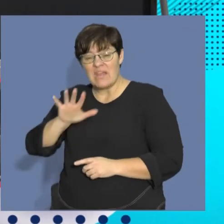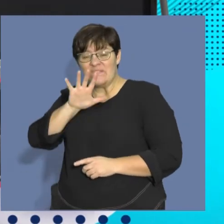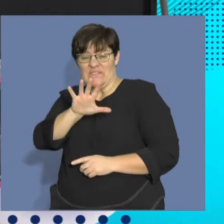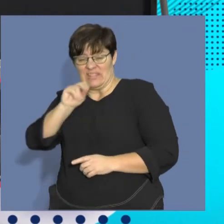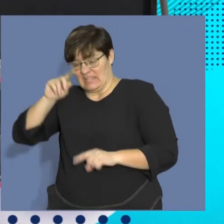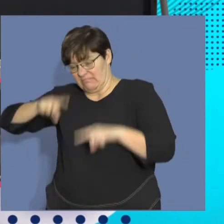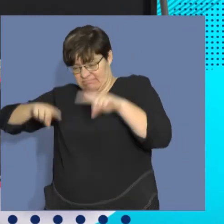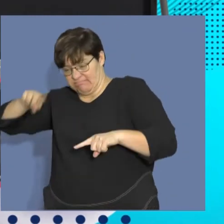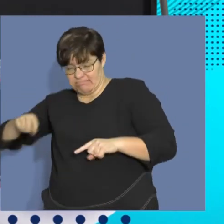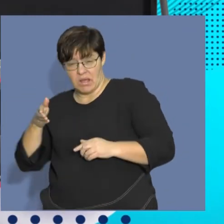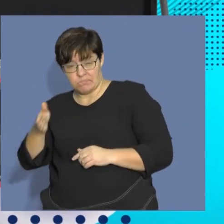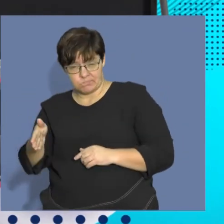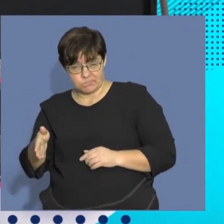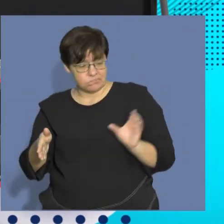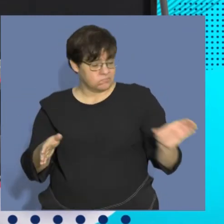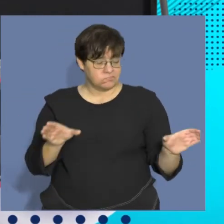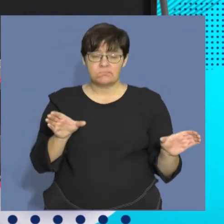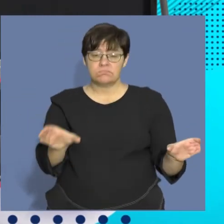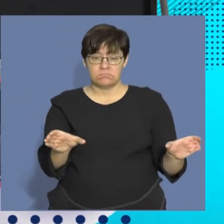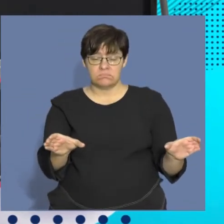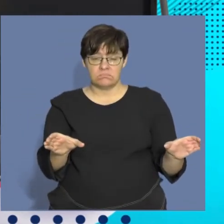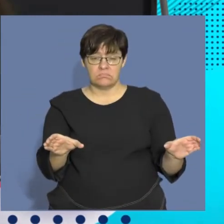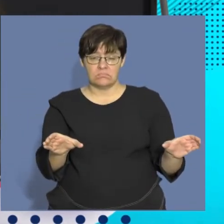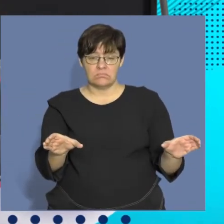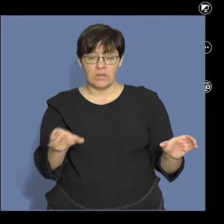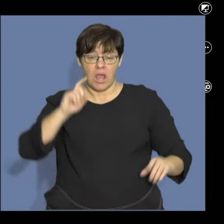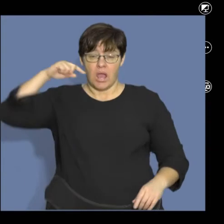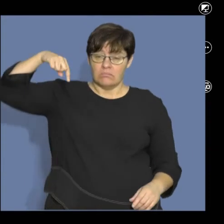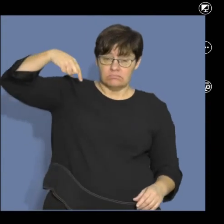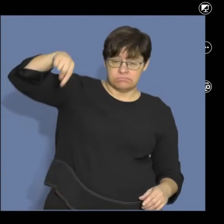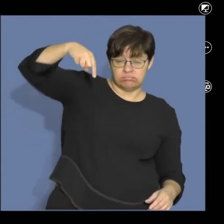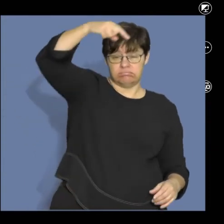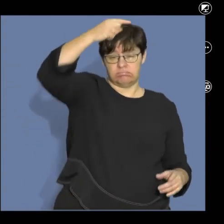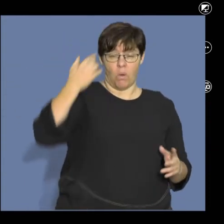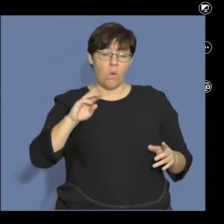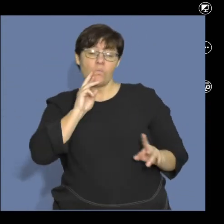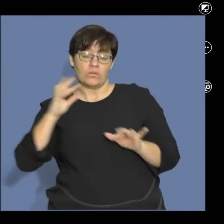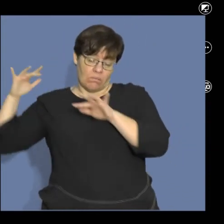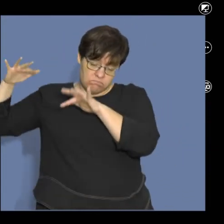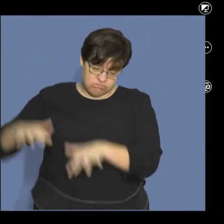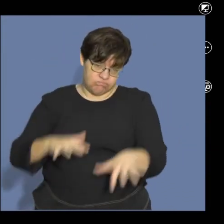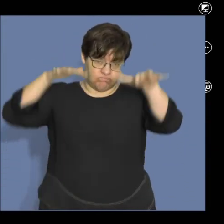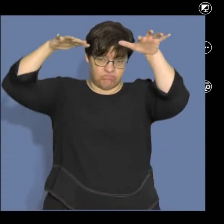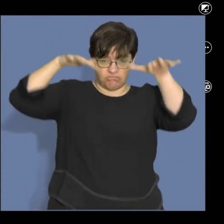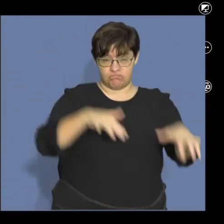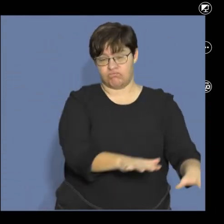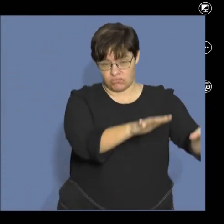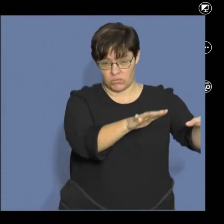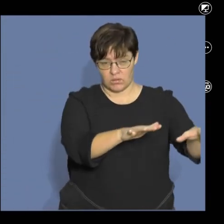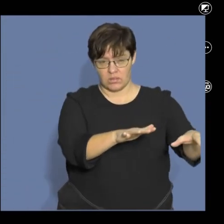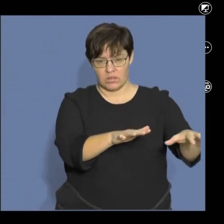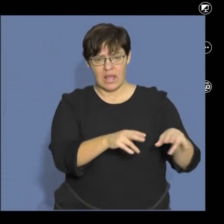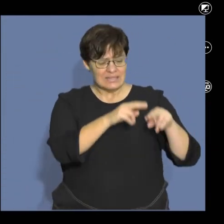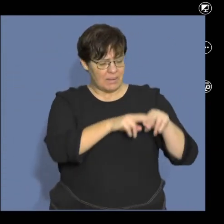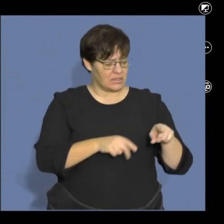with 50 individuals, a storm or a flood coming through